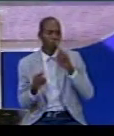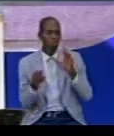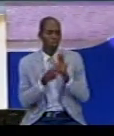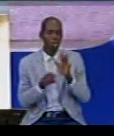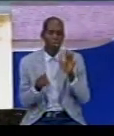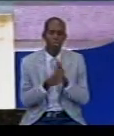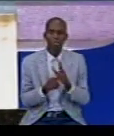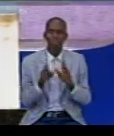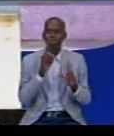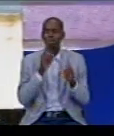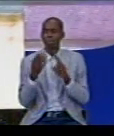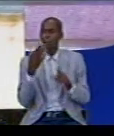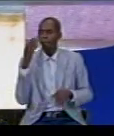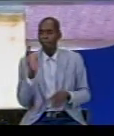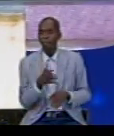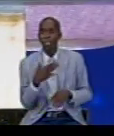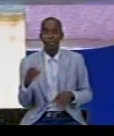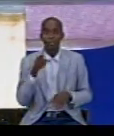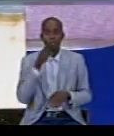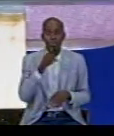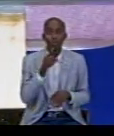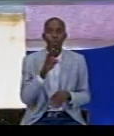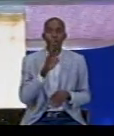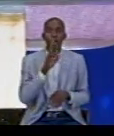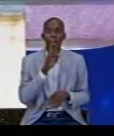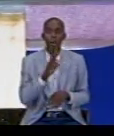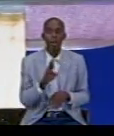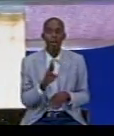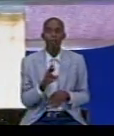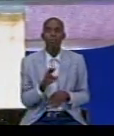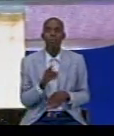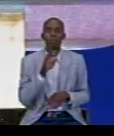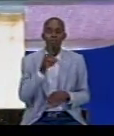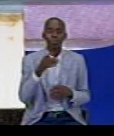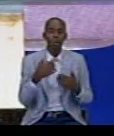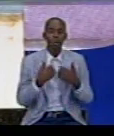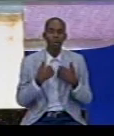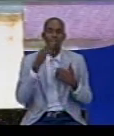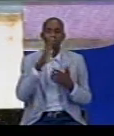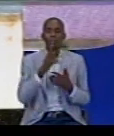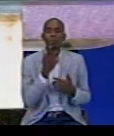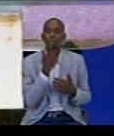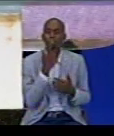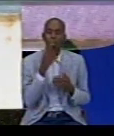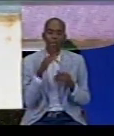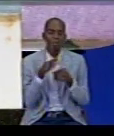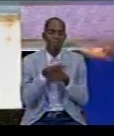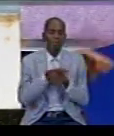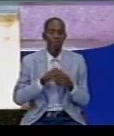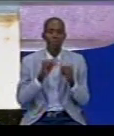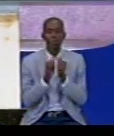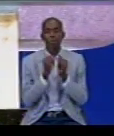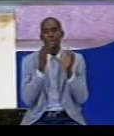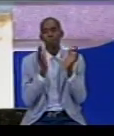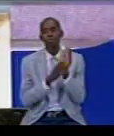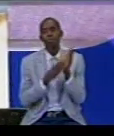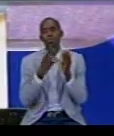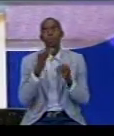talking divergent things, you have your mouth filled for the praises of the